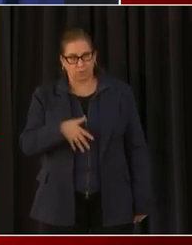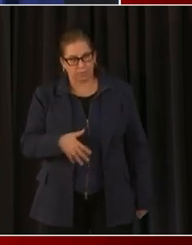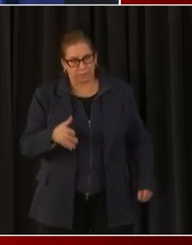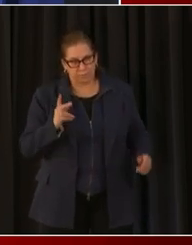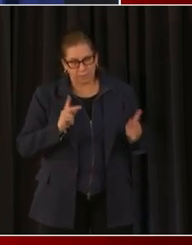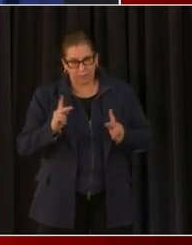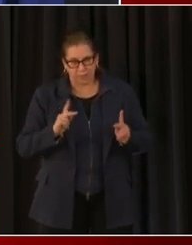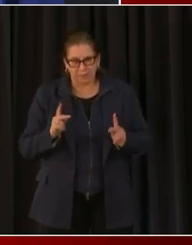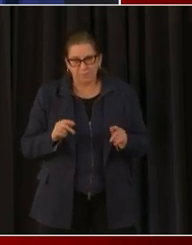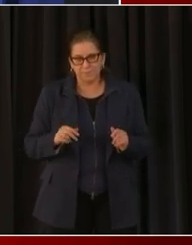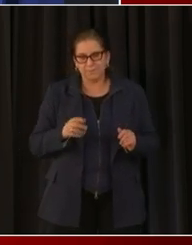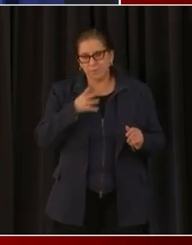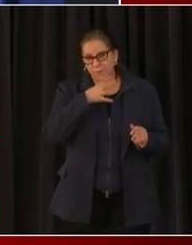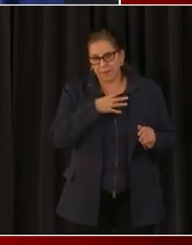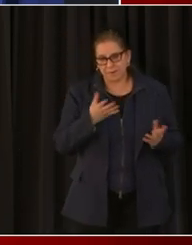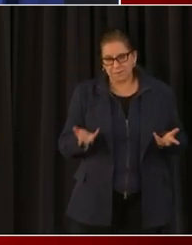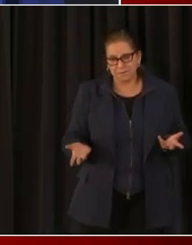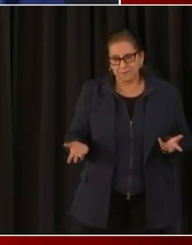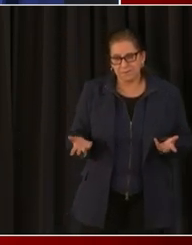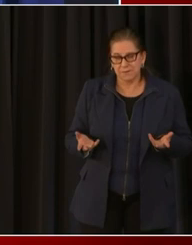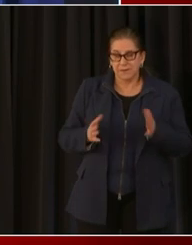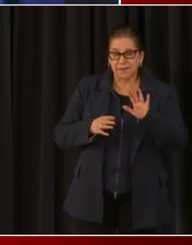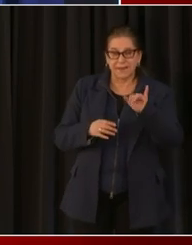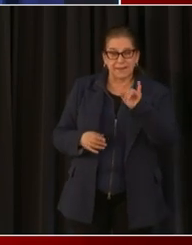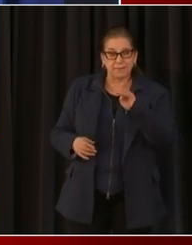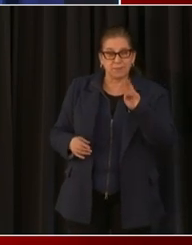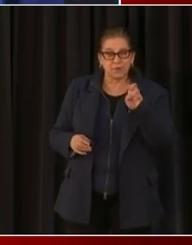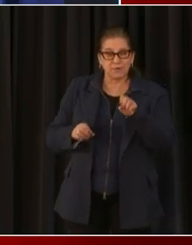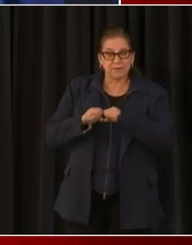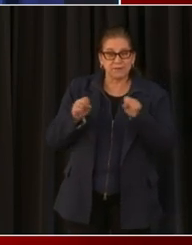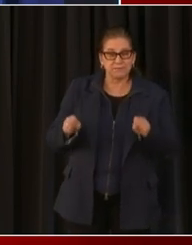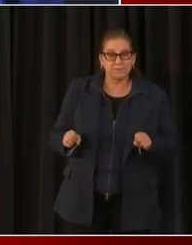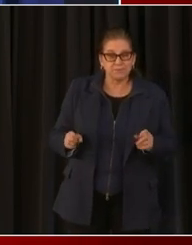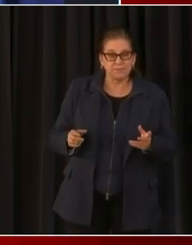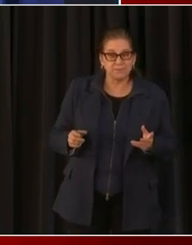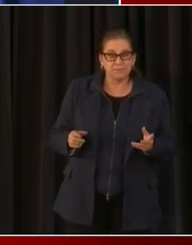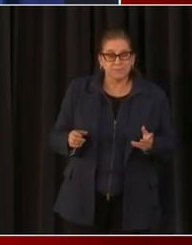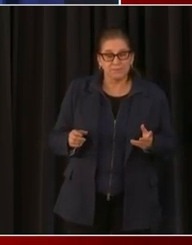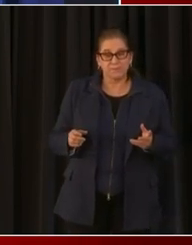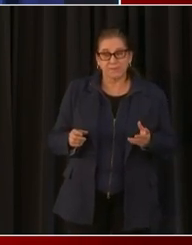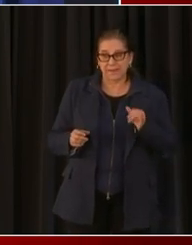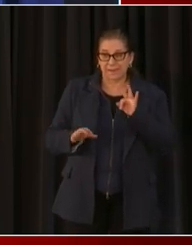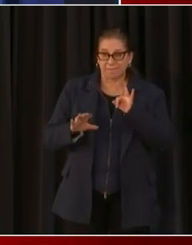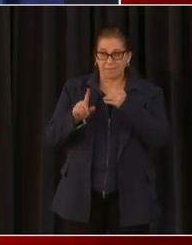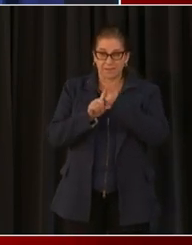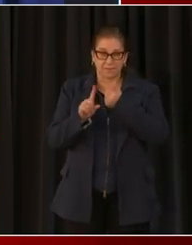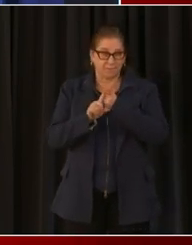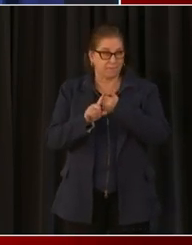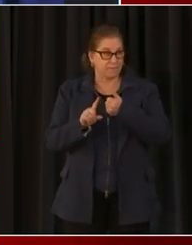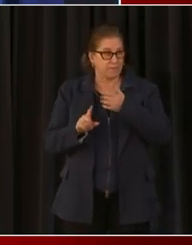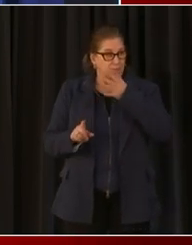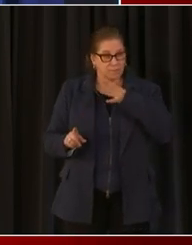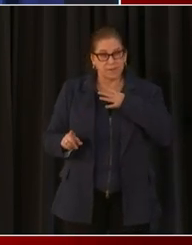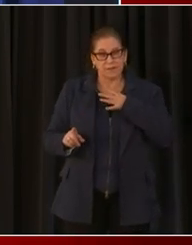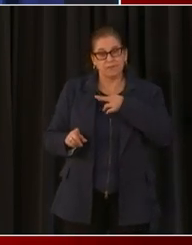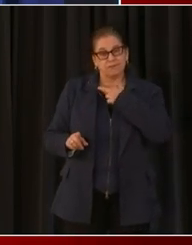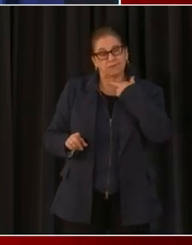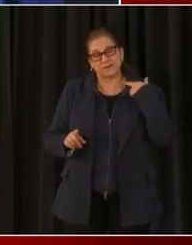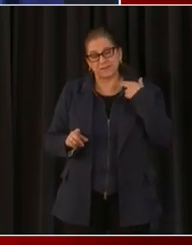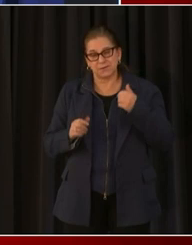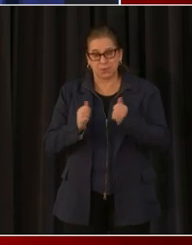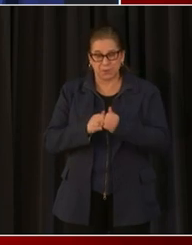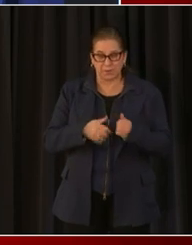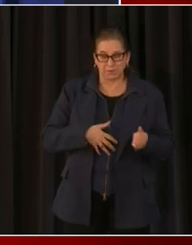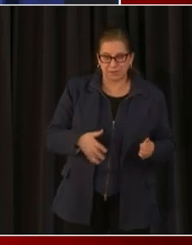the immune system. So I would recommend that if you have an increased risk of exposure, or if you have an